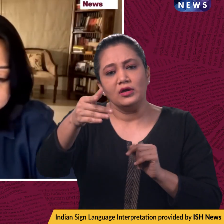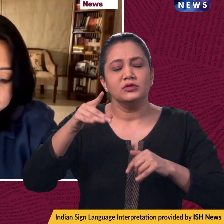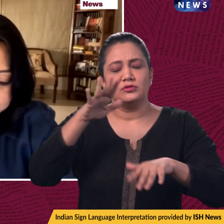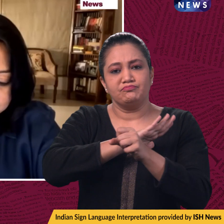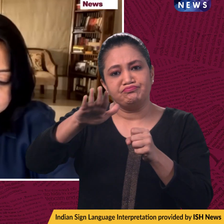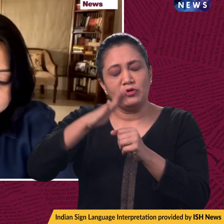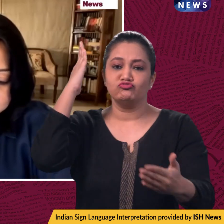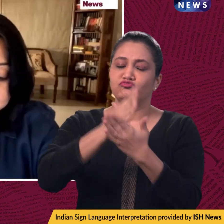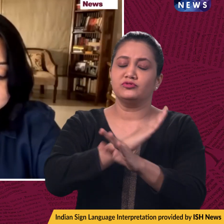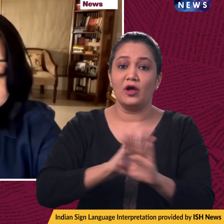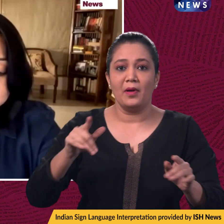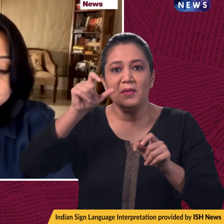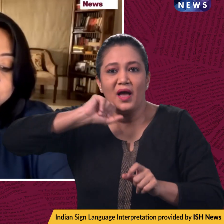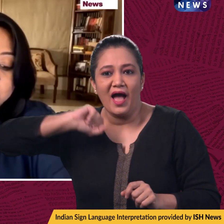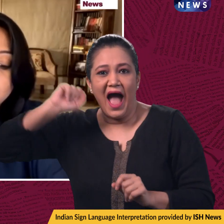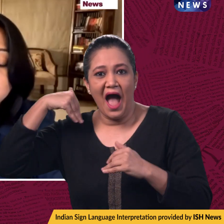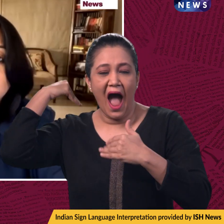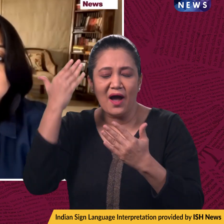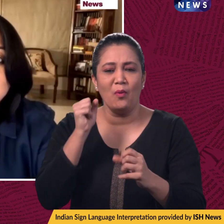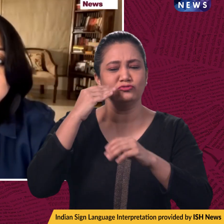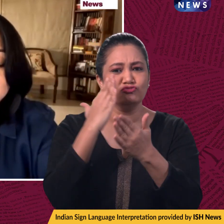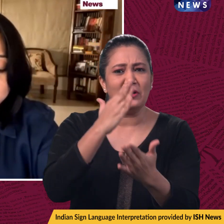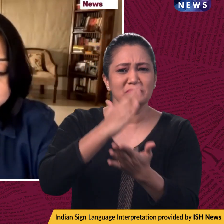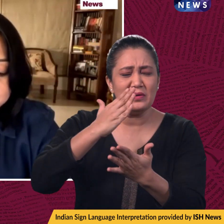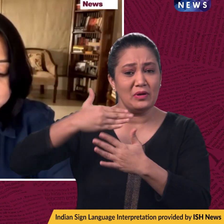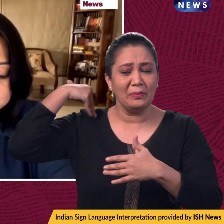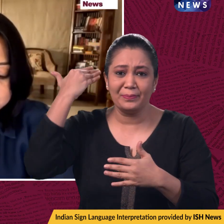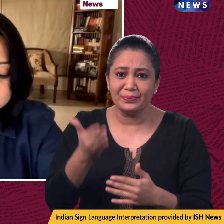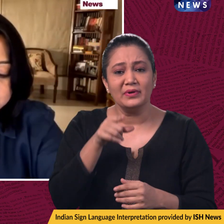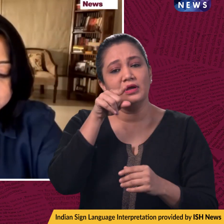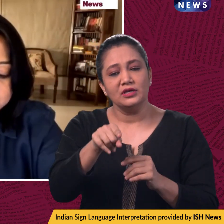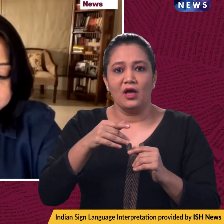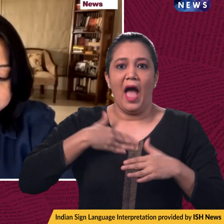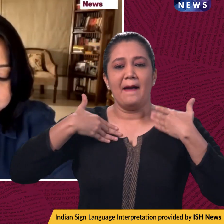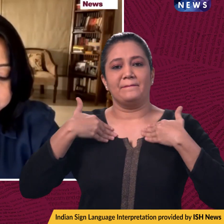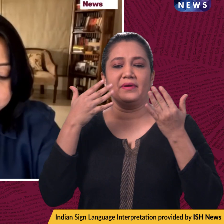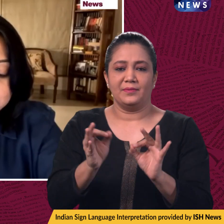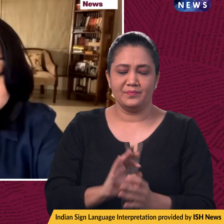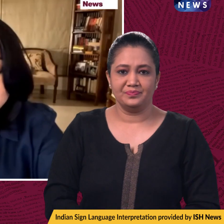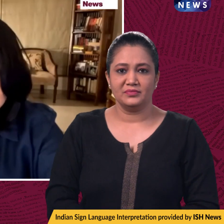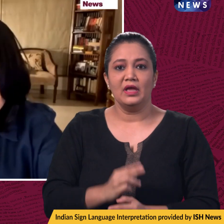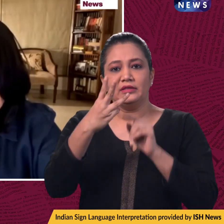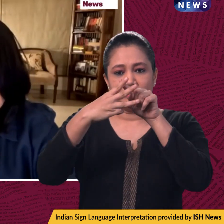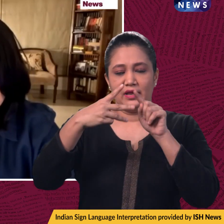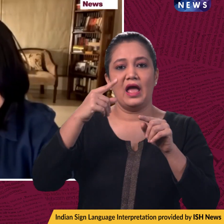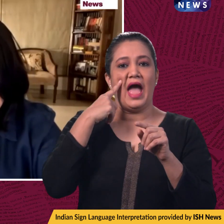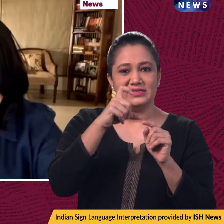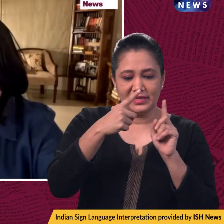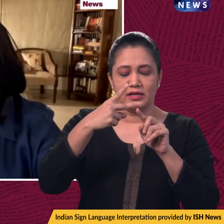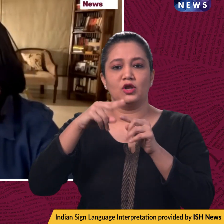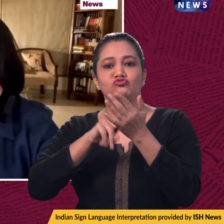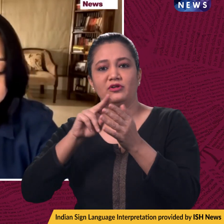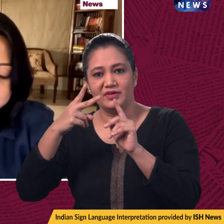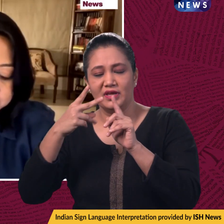away, though. The news was welcomed by campaigners who've been calling for an end of whaling in Iceland for many, many years. So right now there are 3 countries,